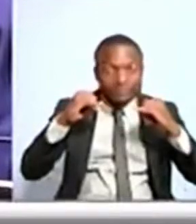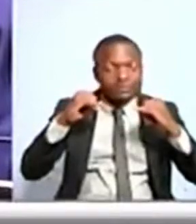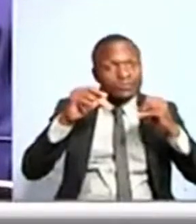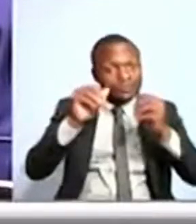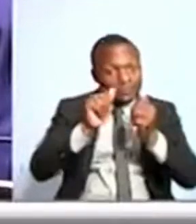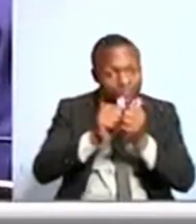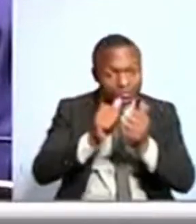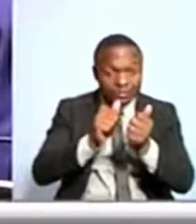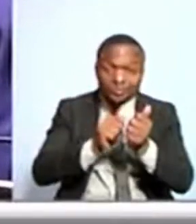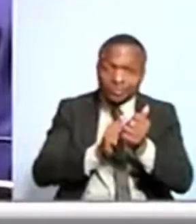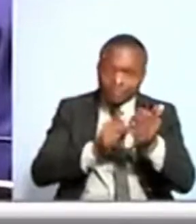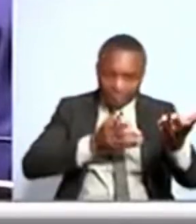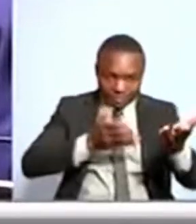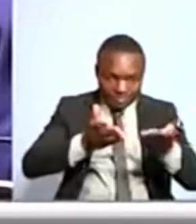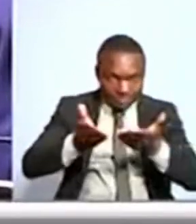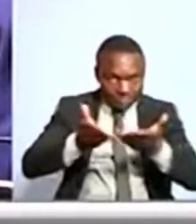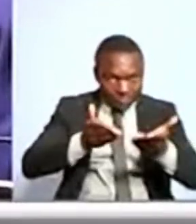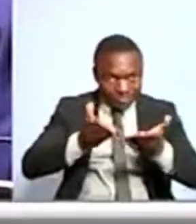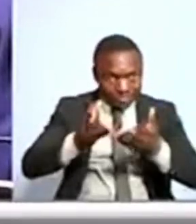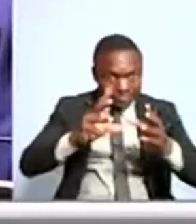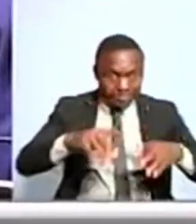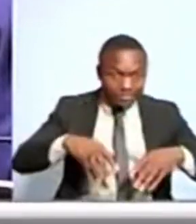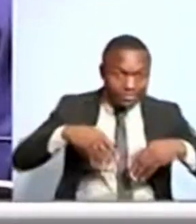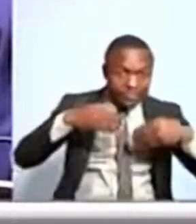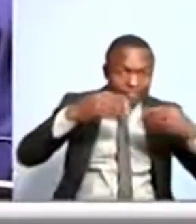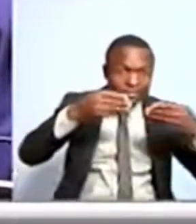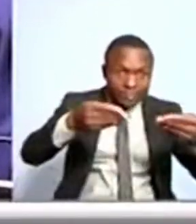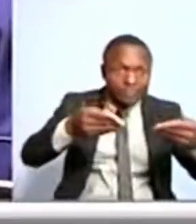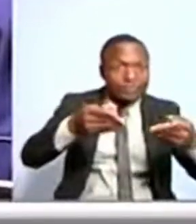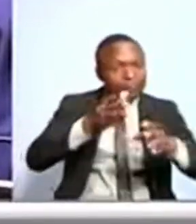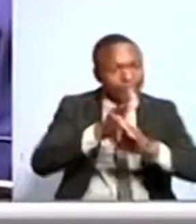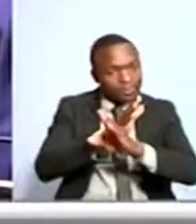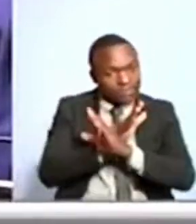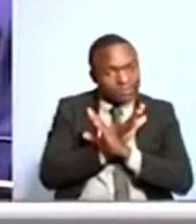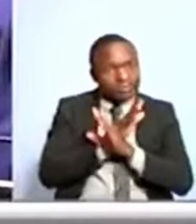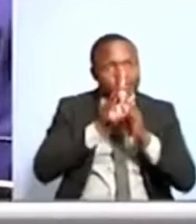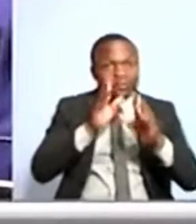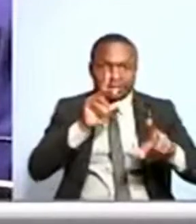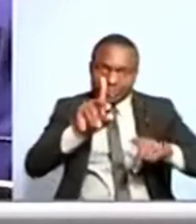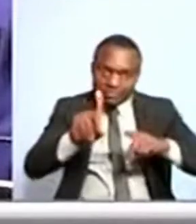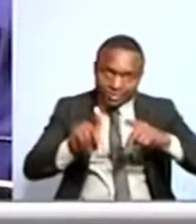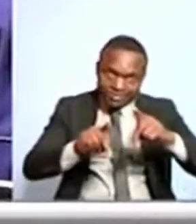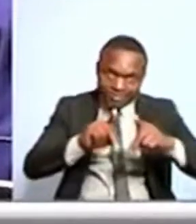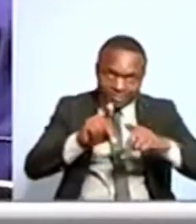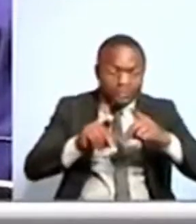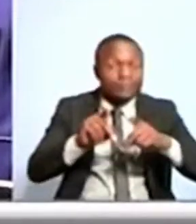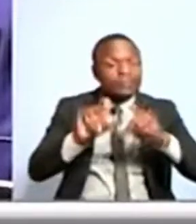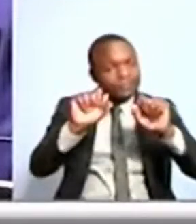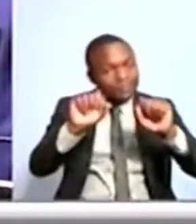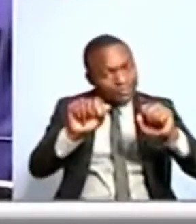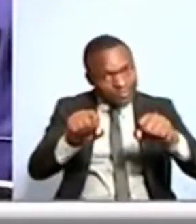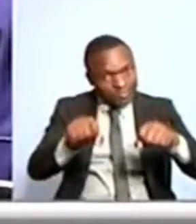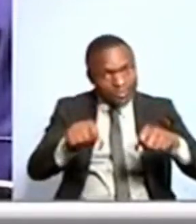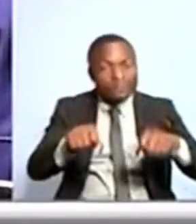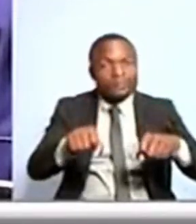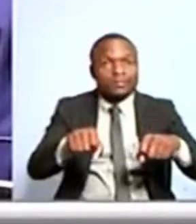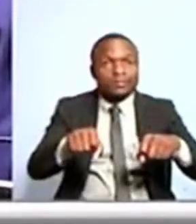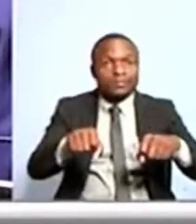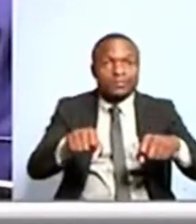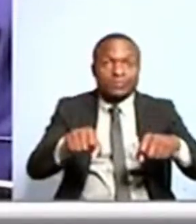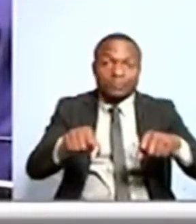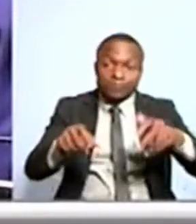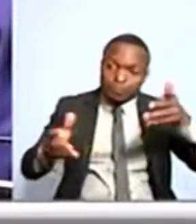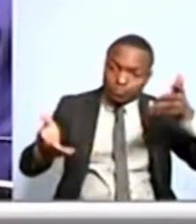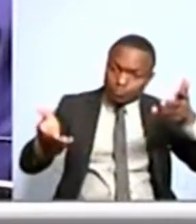relation to the services that are given to the Zambian citizen, so that we can be able to measure,